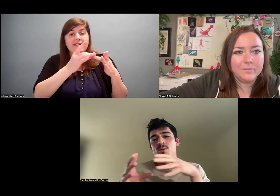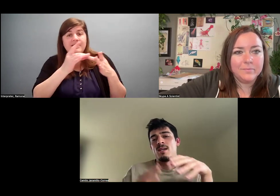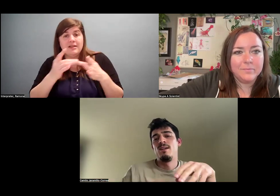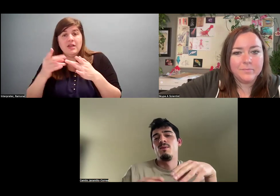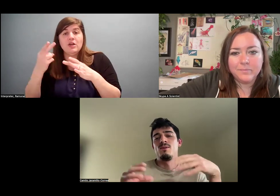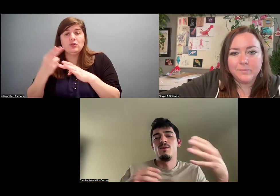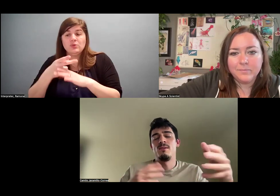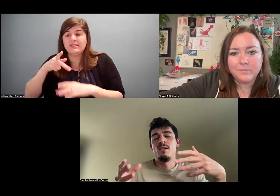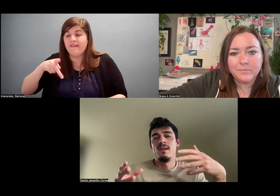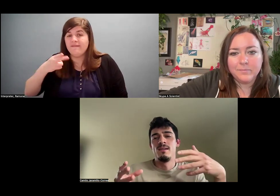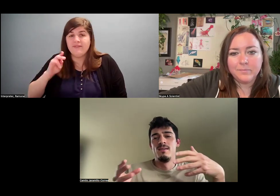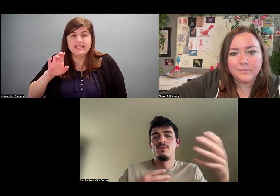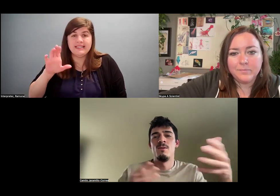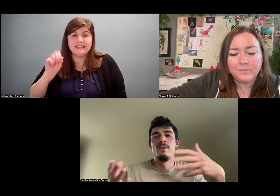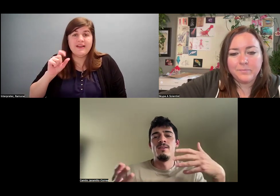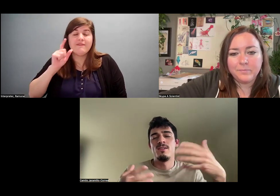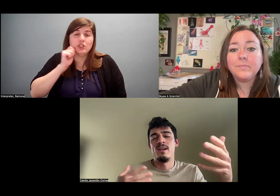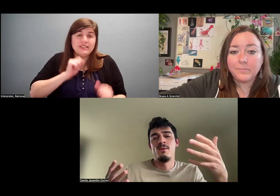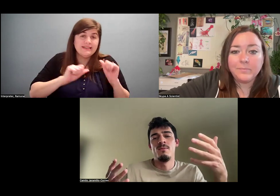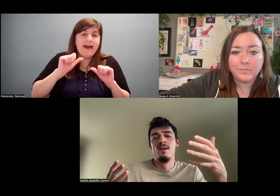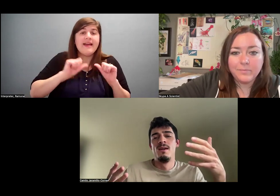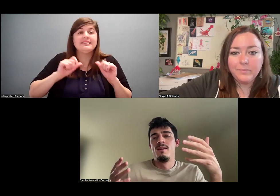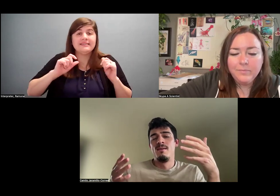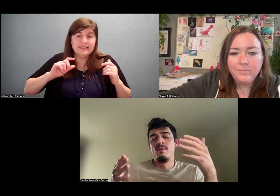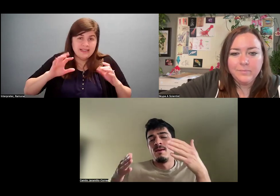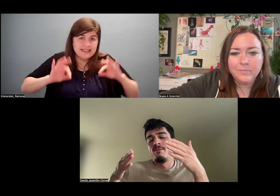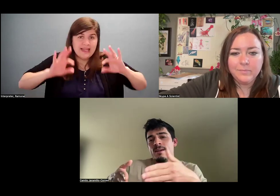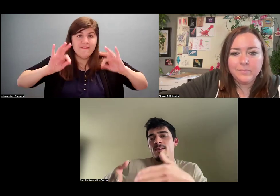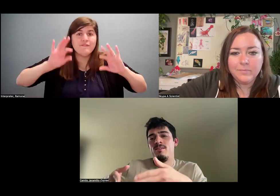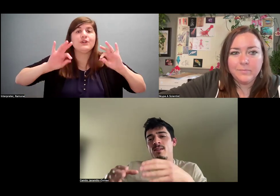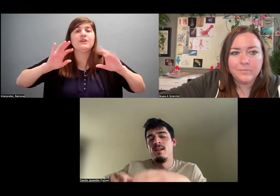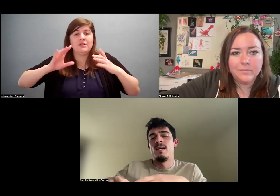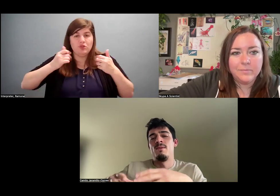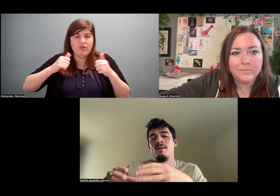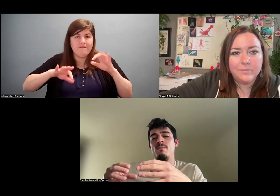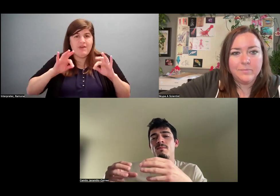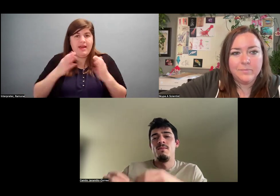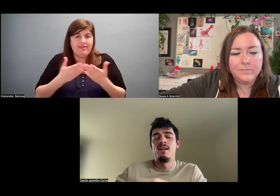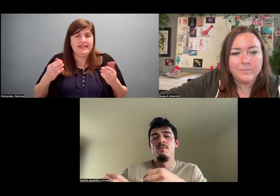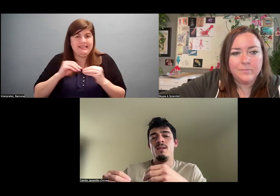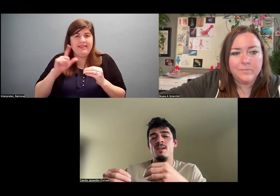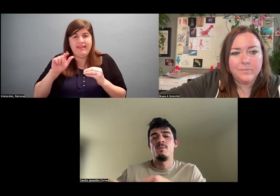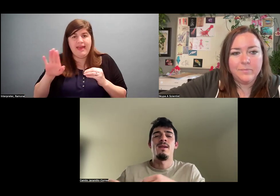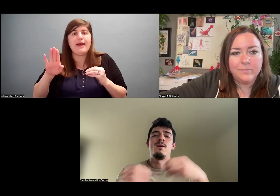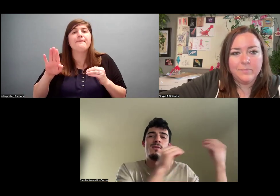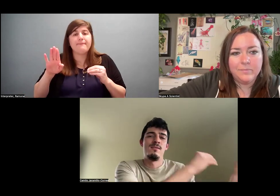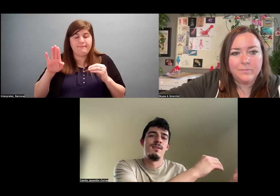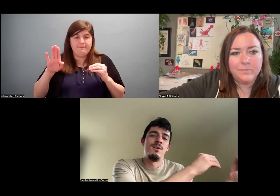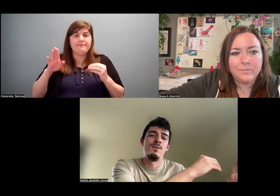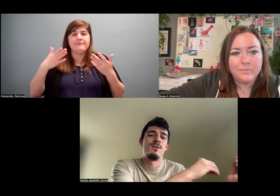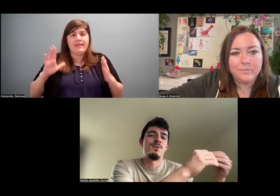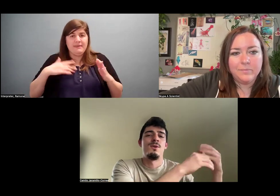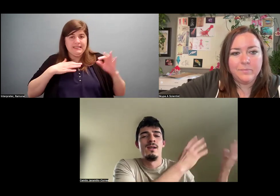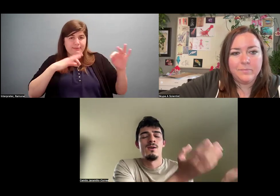to do science, because it lets me like discover and study how find things in the lab that let me explain how things